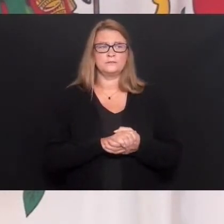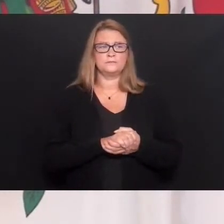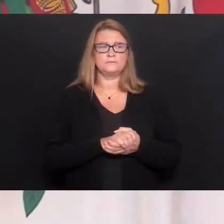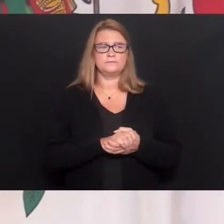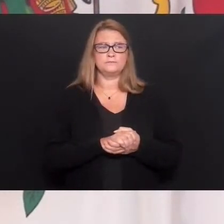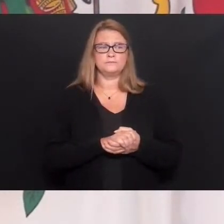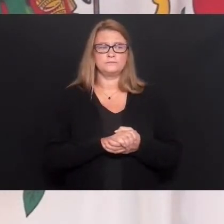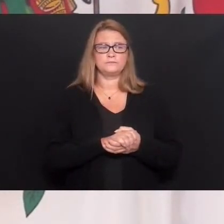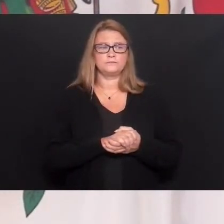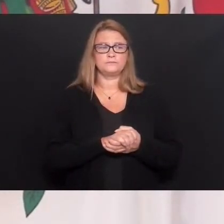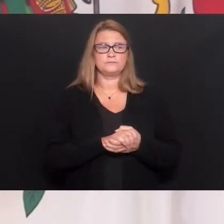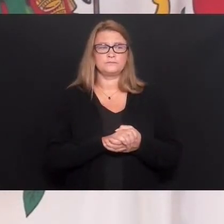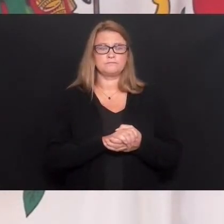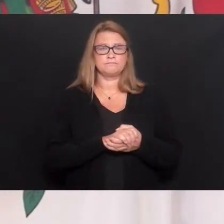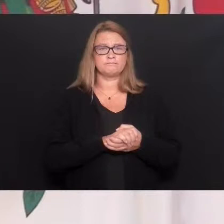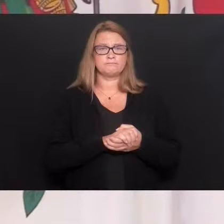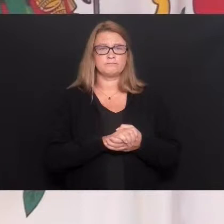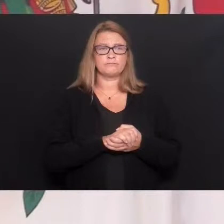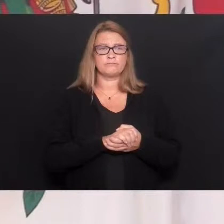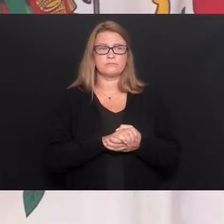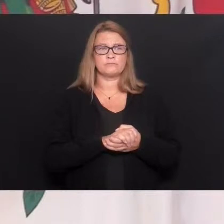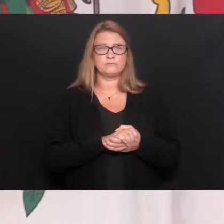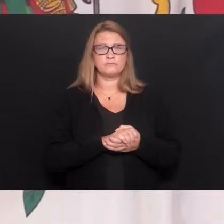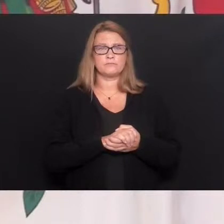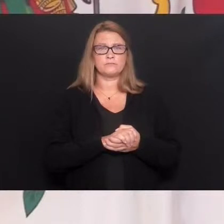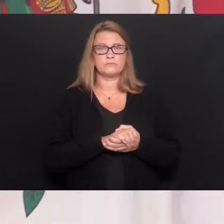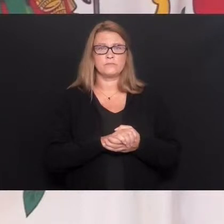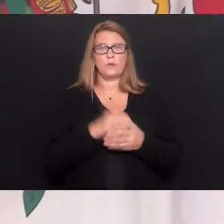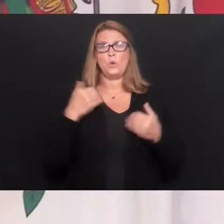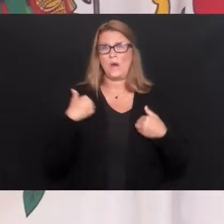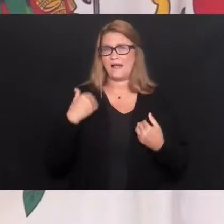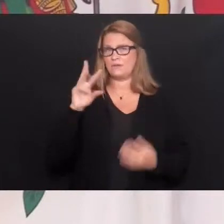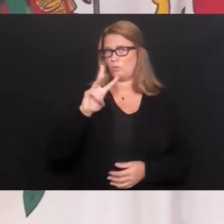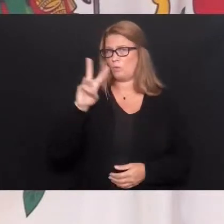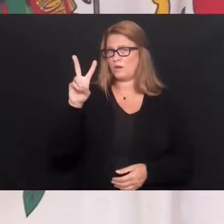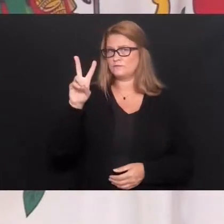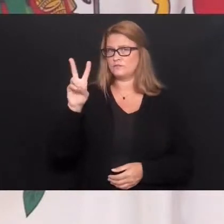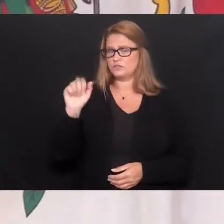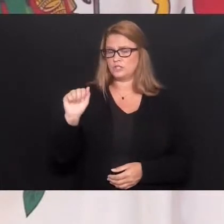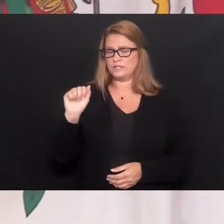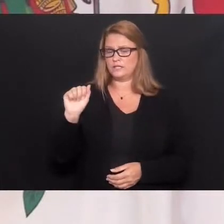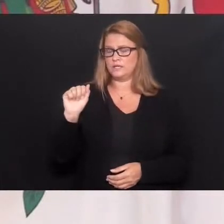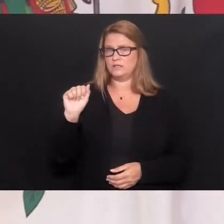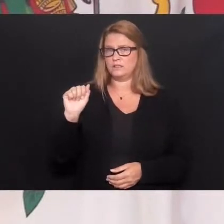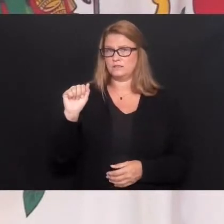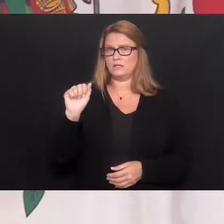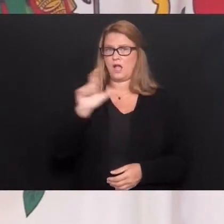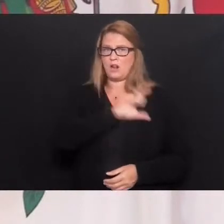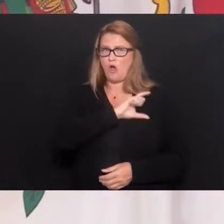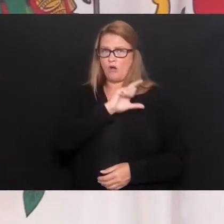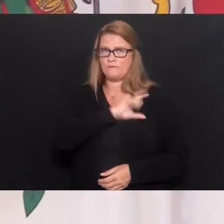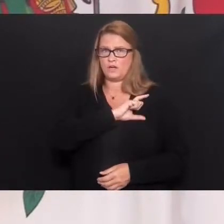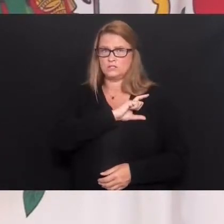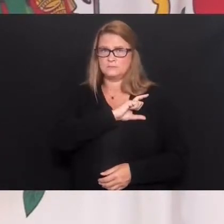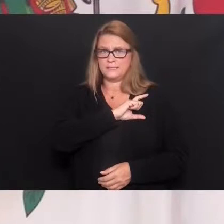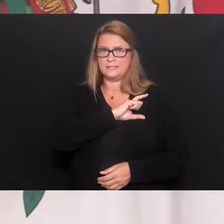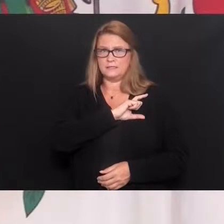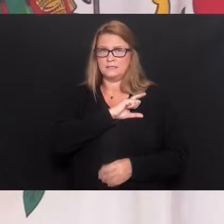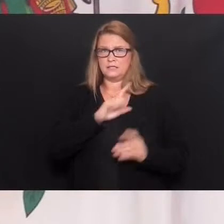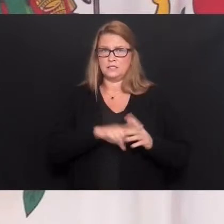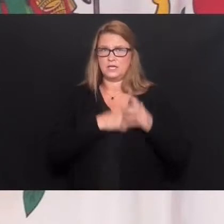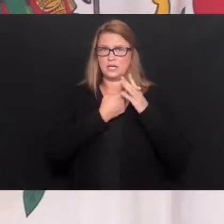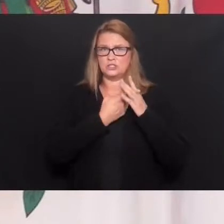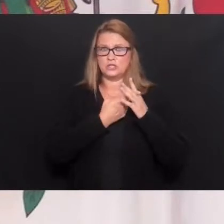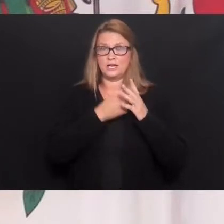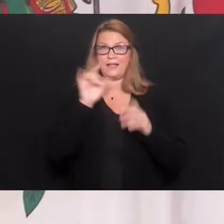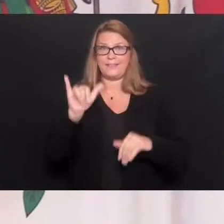this, that we're doing a West Virginia law enforcement initiative, and this is a call to all